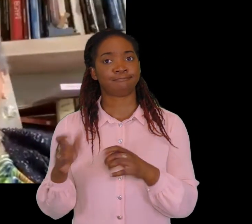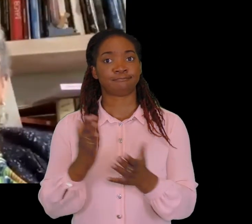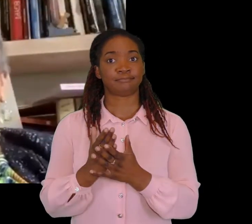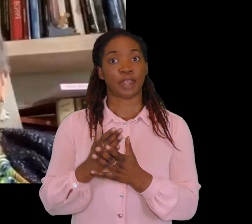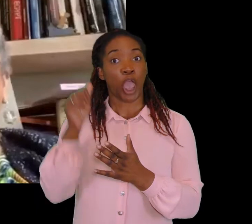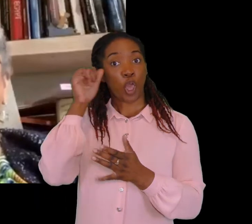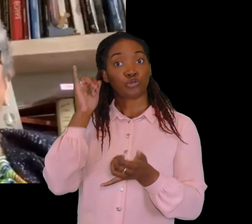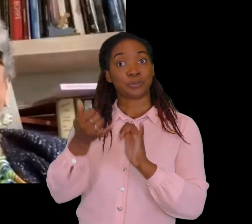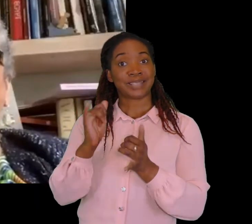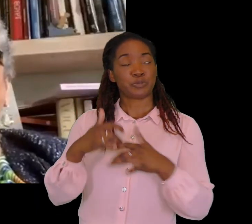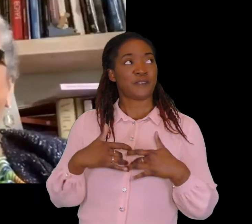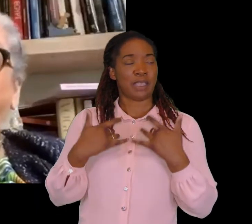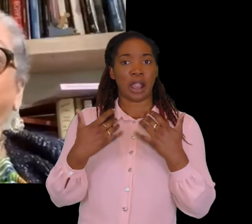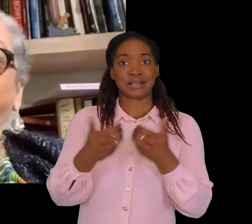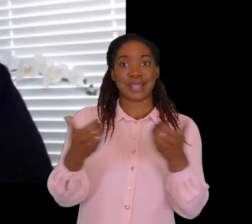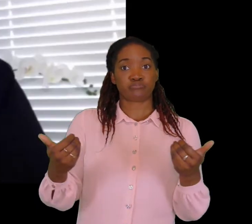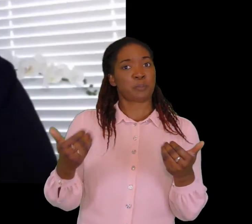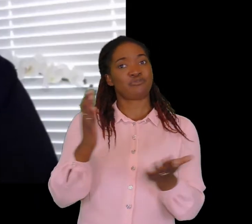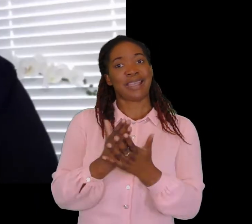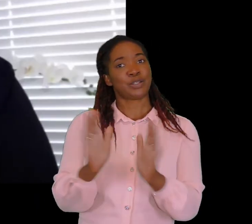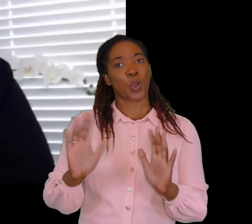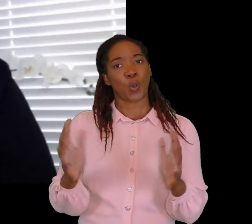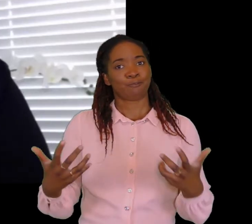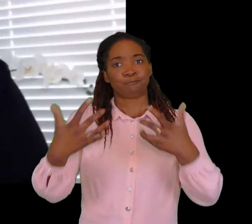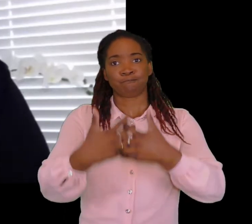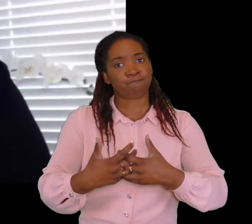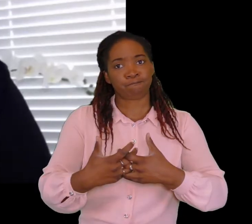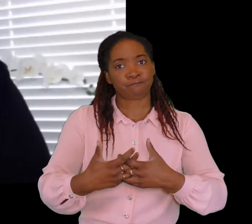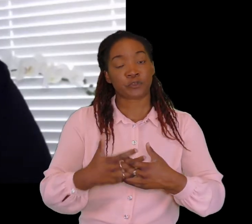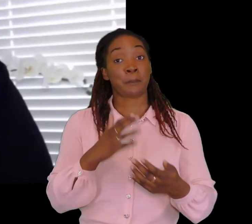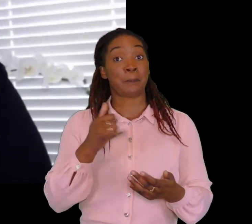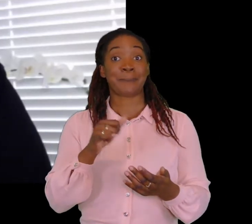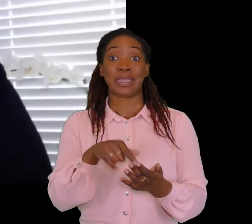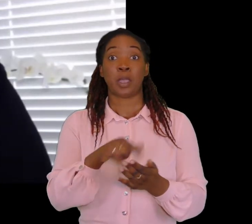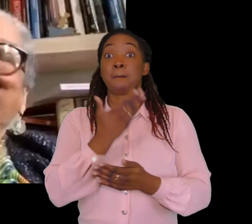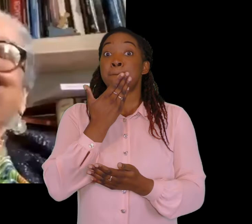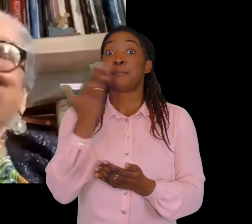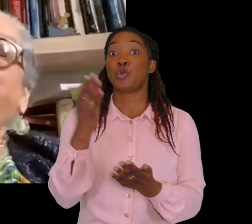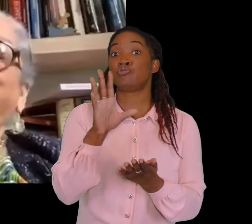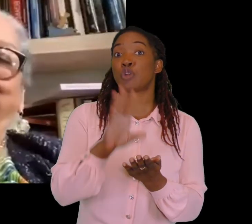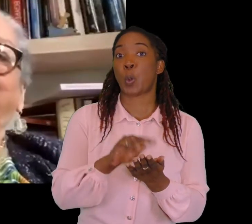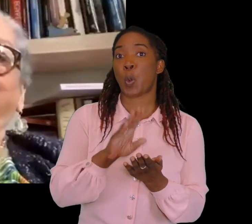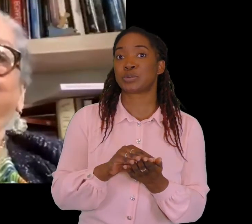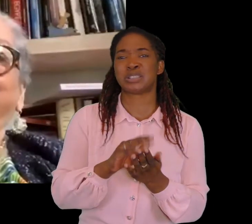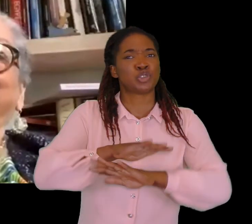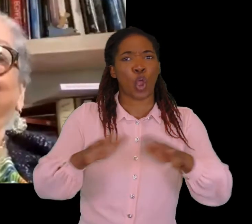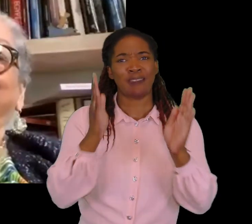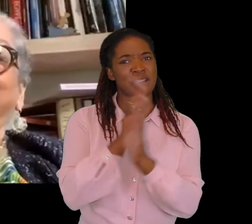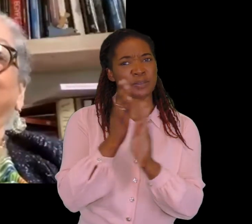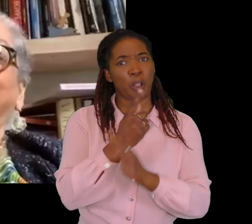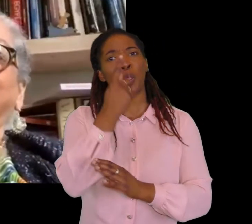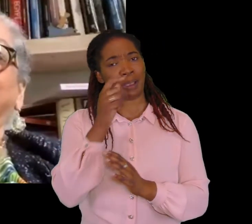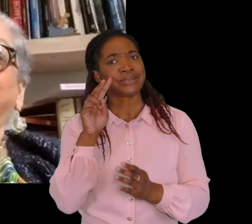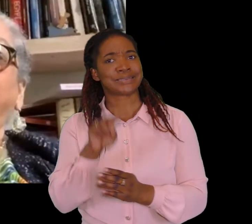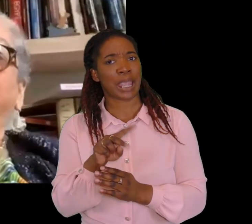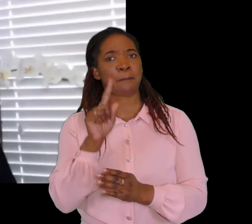invisible continuity. Yeah. Maybe not an invisible, an unrecorded, which is part of the history of this